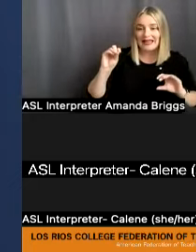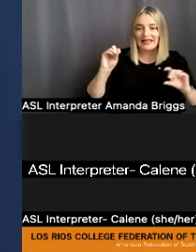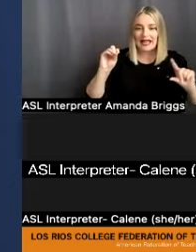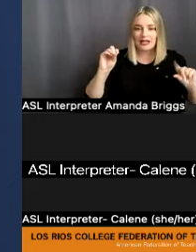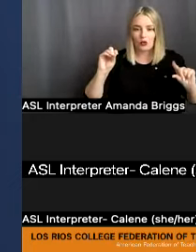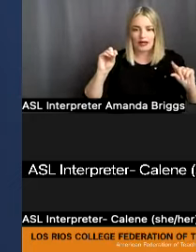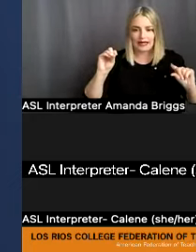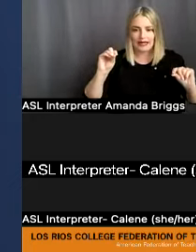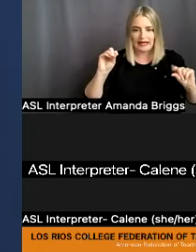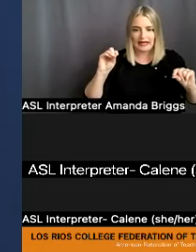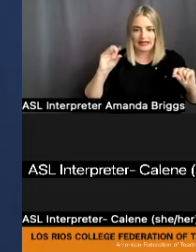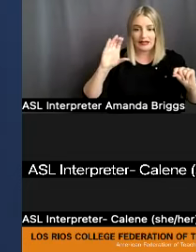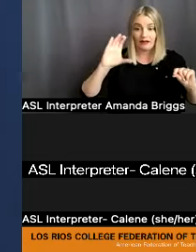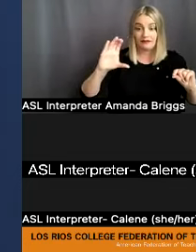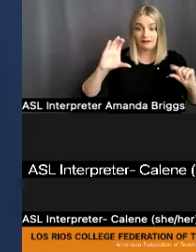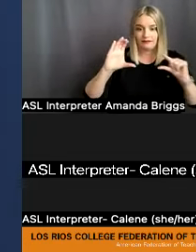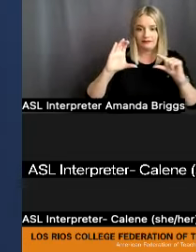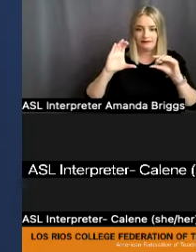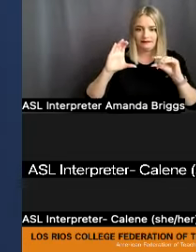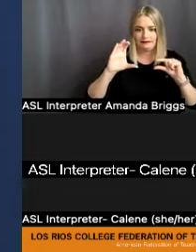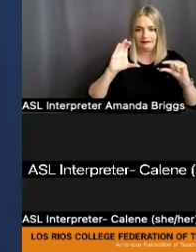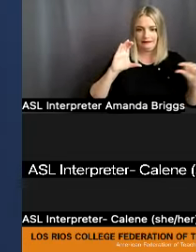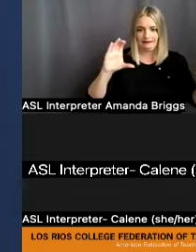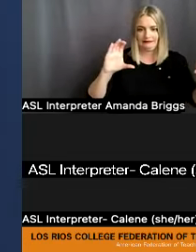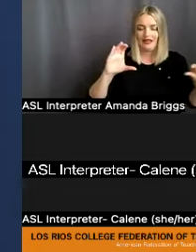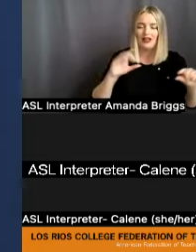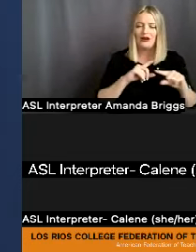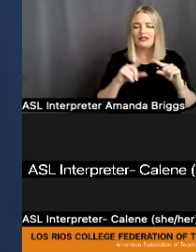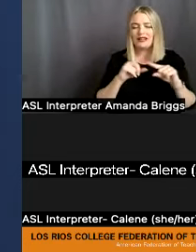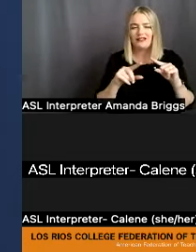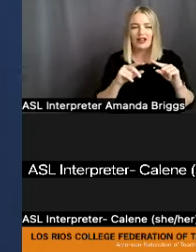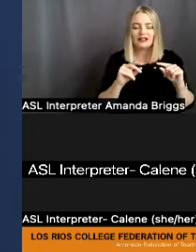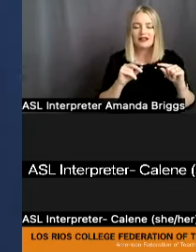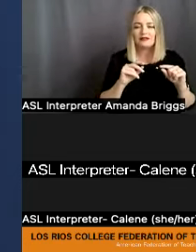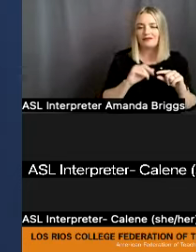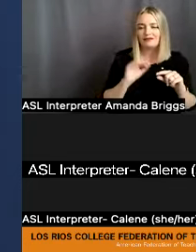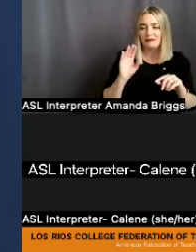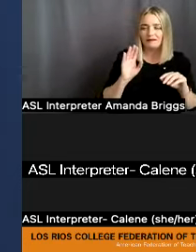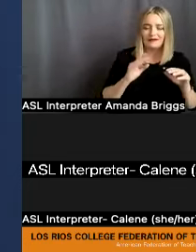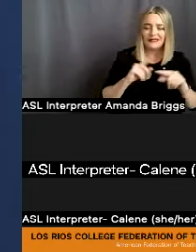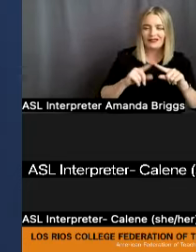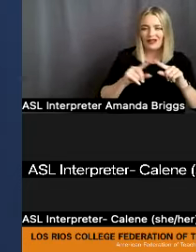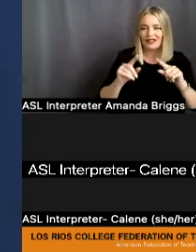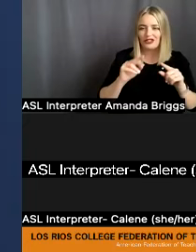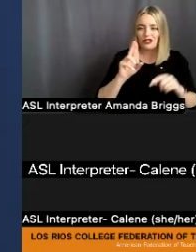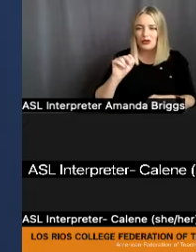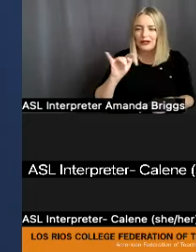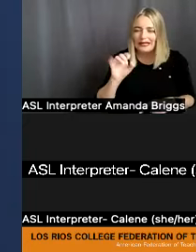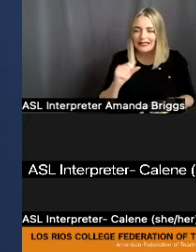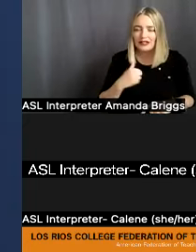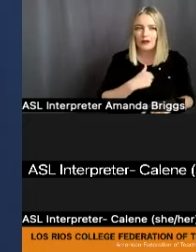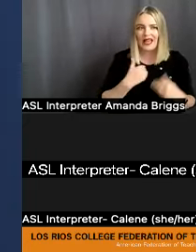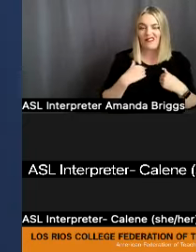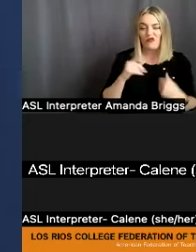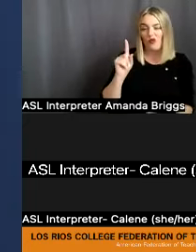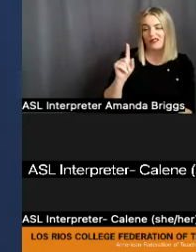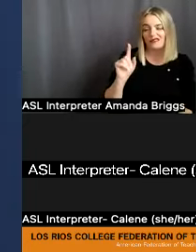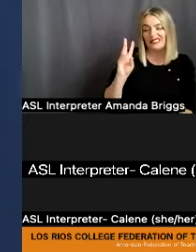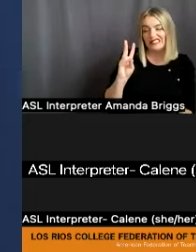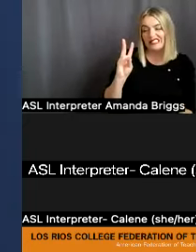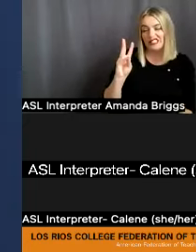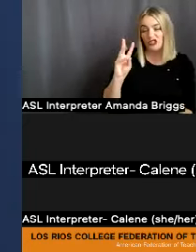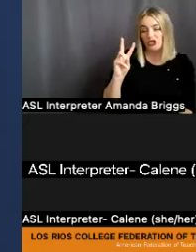of the bargaining units, of which the faculty are the largest unit. We get about 61 to 62%